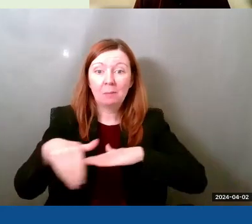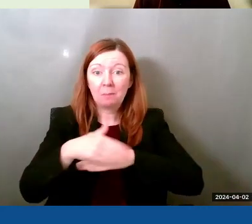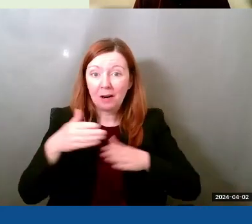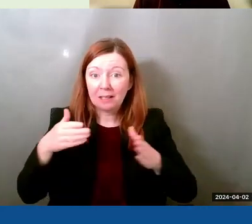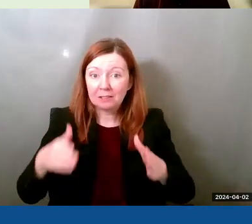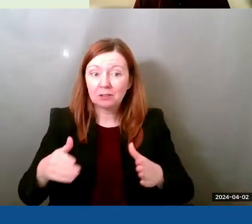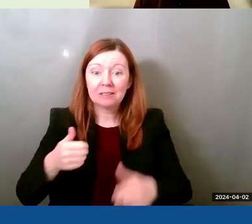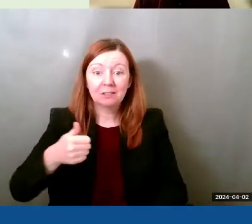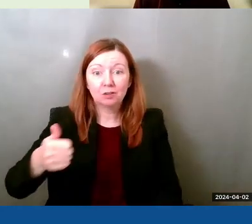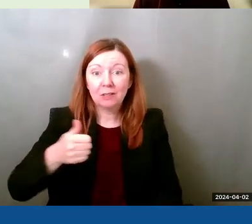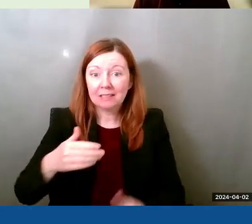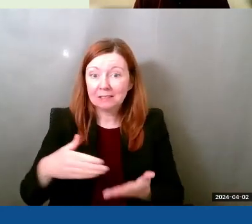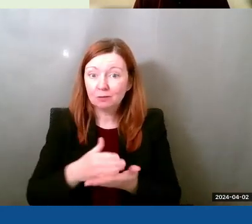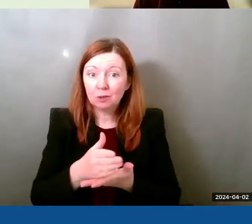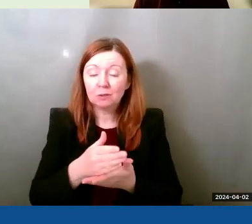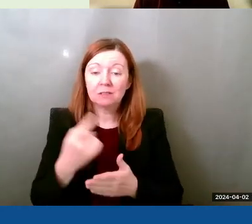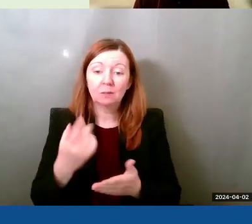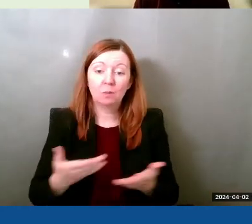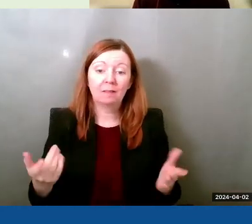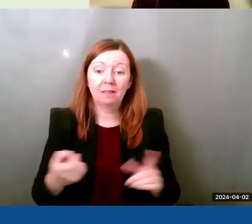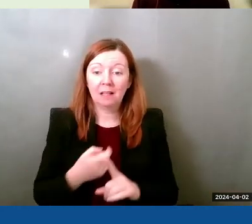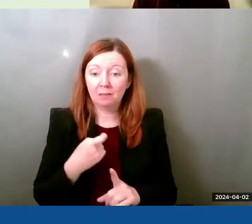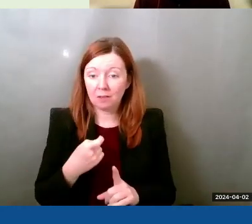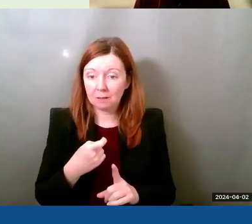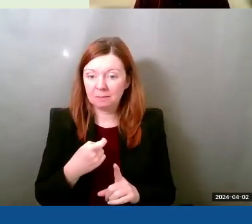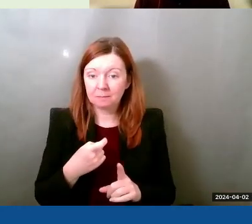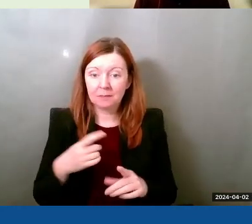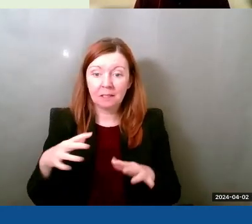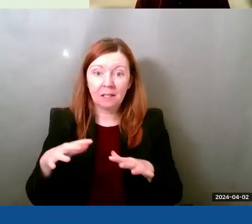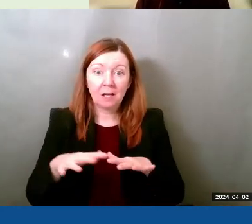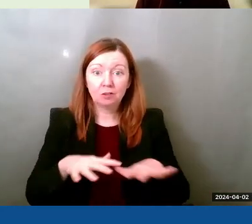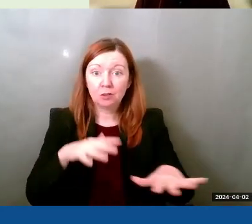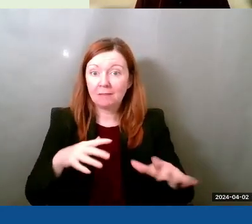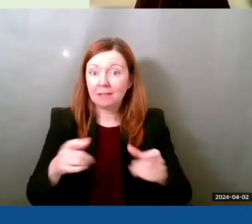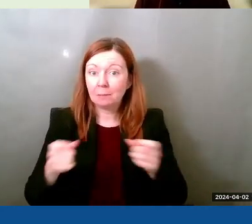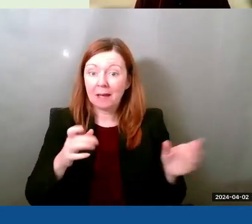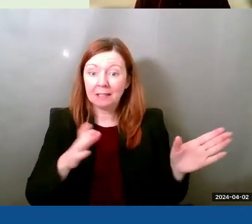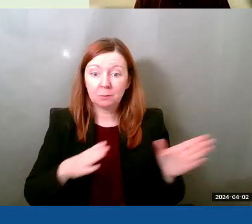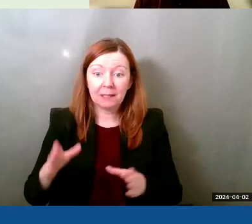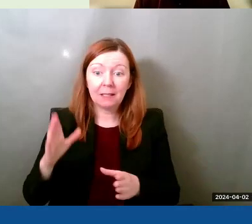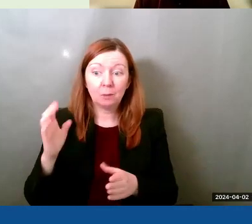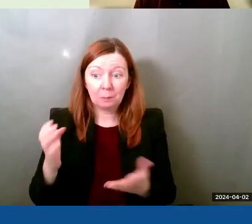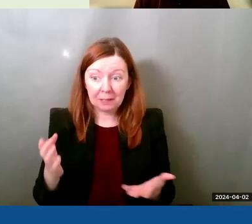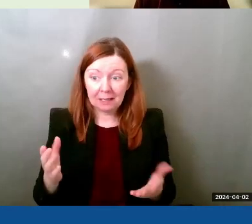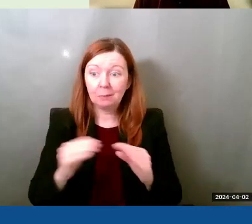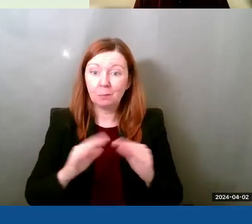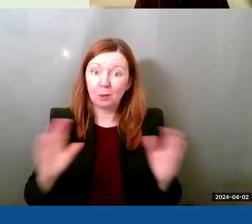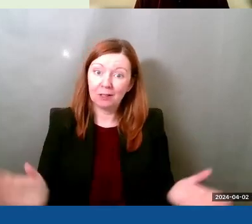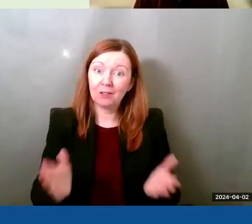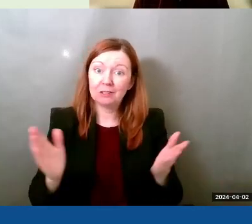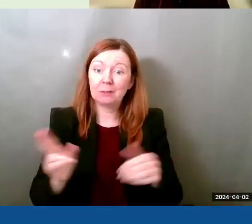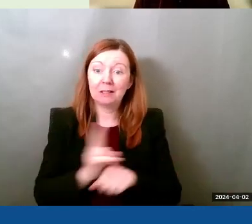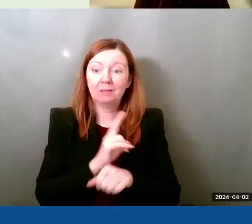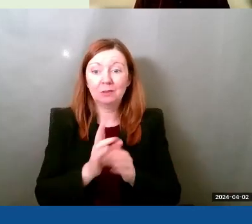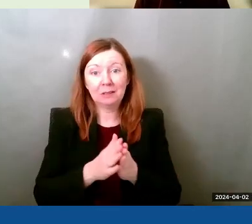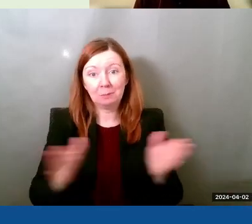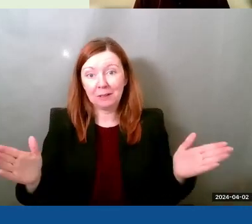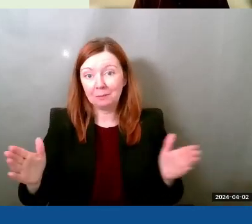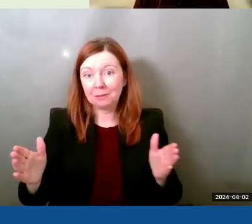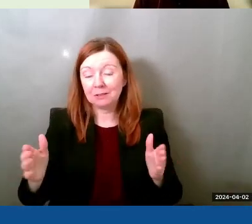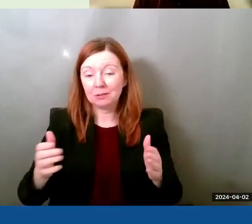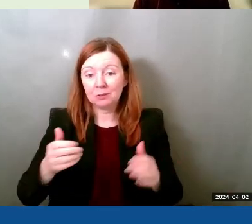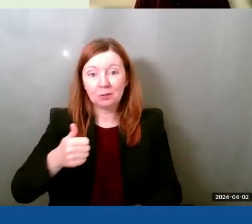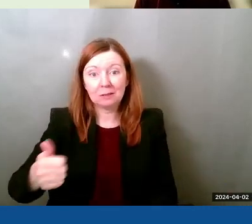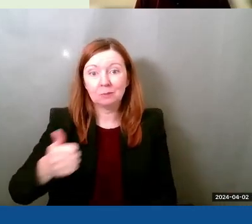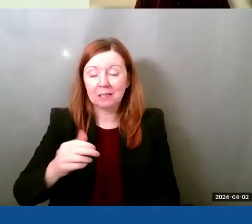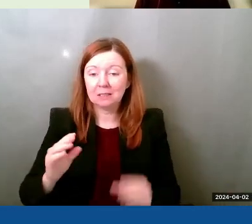So one of the things that can come from a traffic management plan would be more encouragement of using public transportation